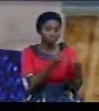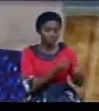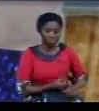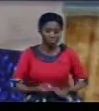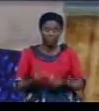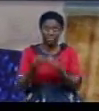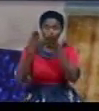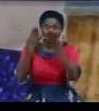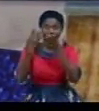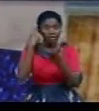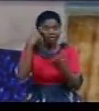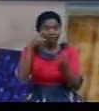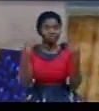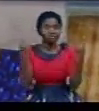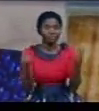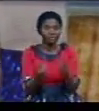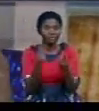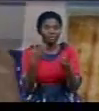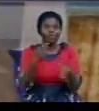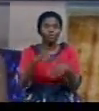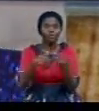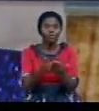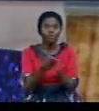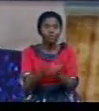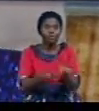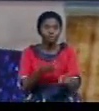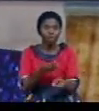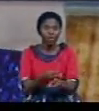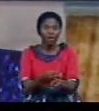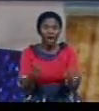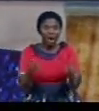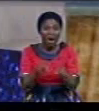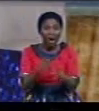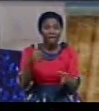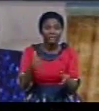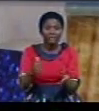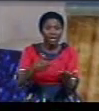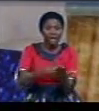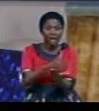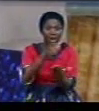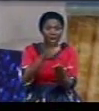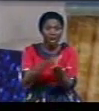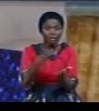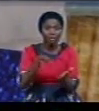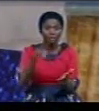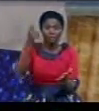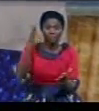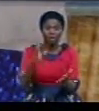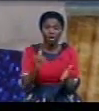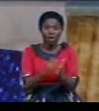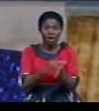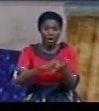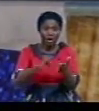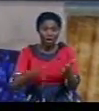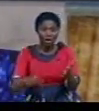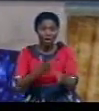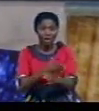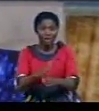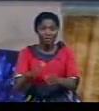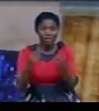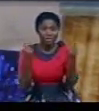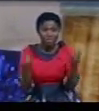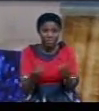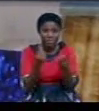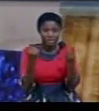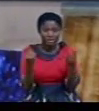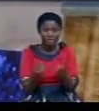for the sins of the whole world as the Lamb of God that taketh away the sin of the